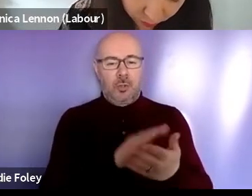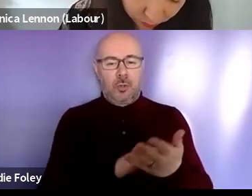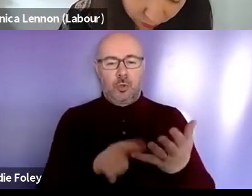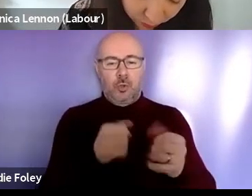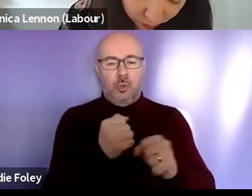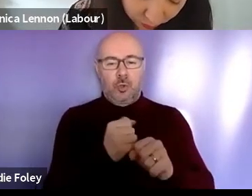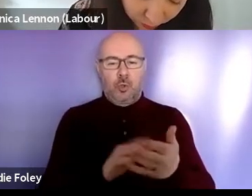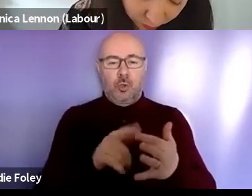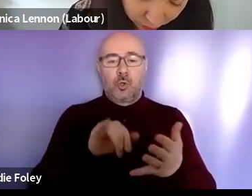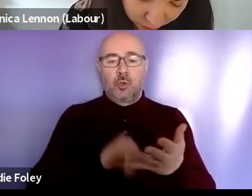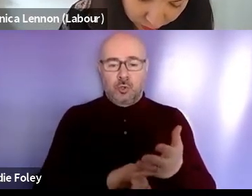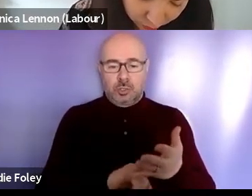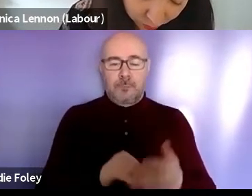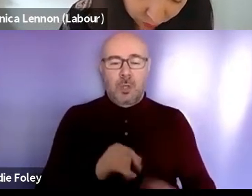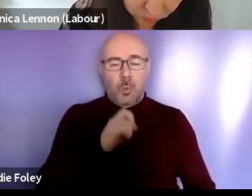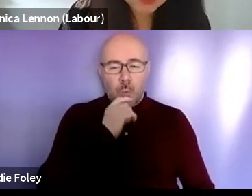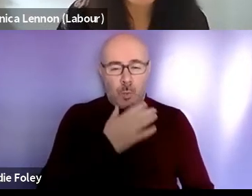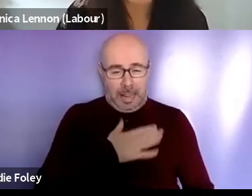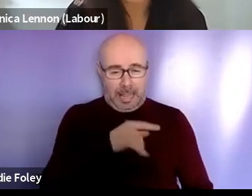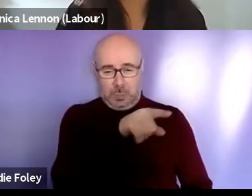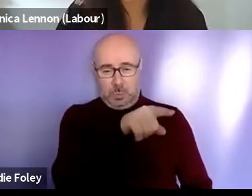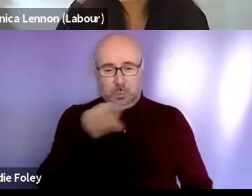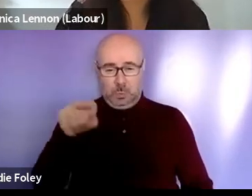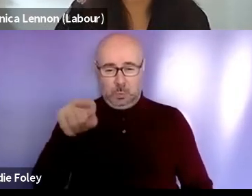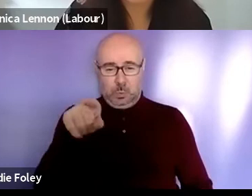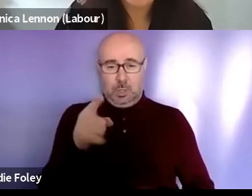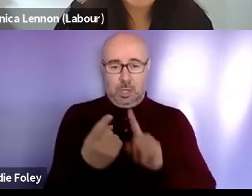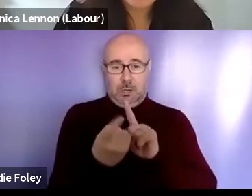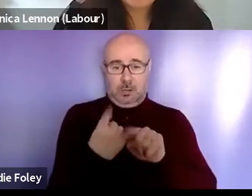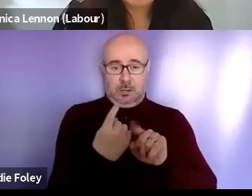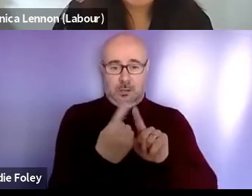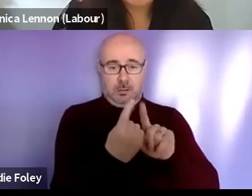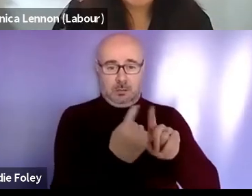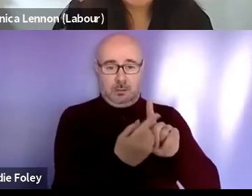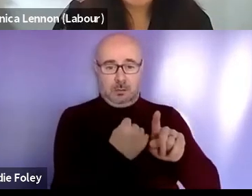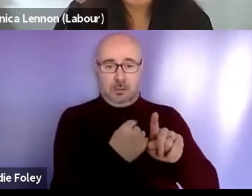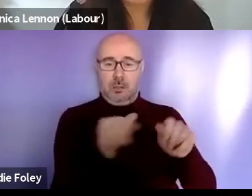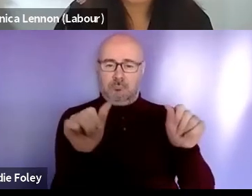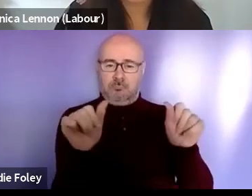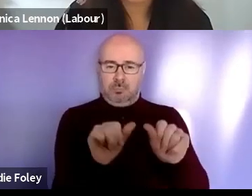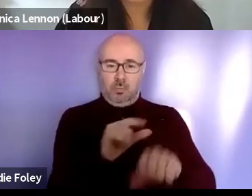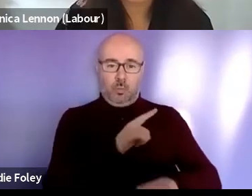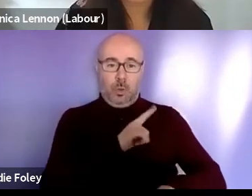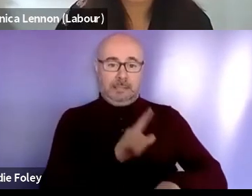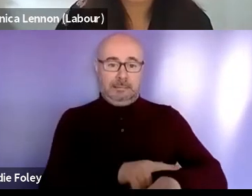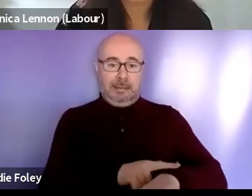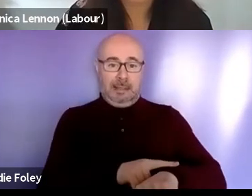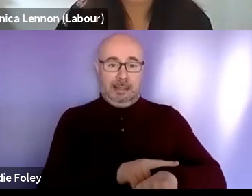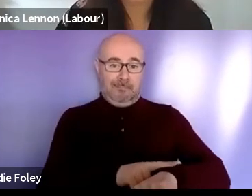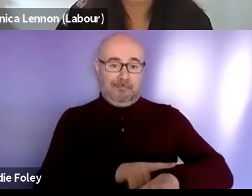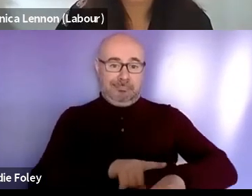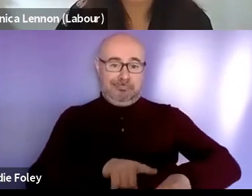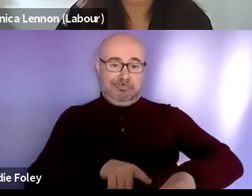be snappy, because this our slot is running out of time fast. Catherine Hughes, are you there?